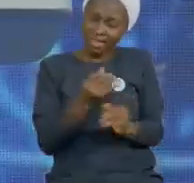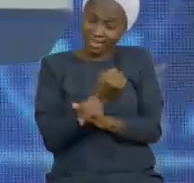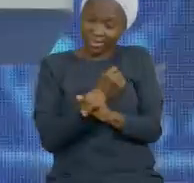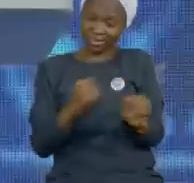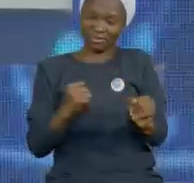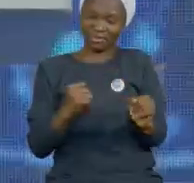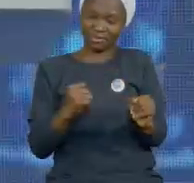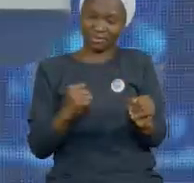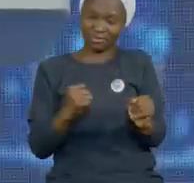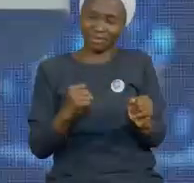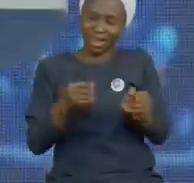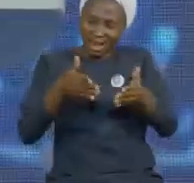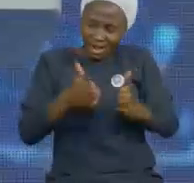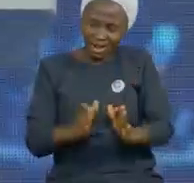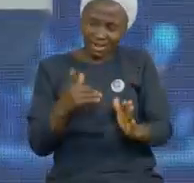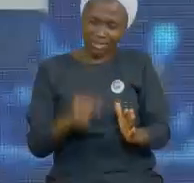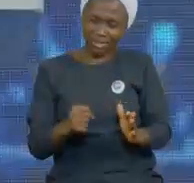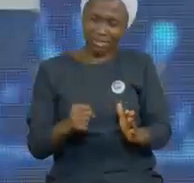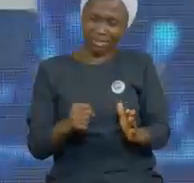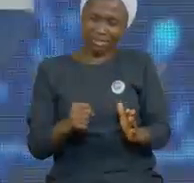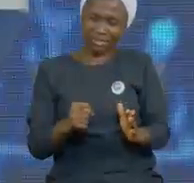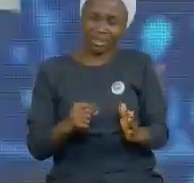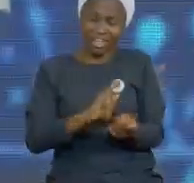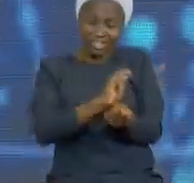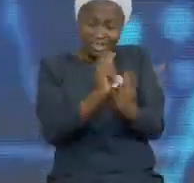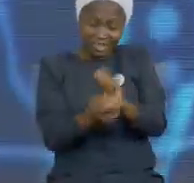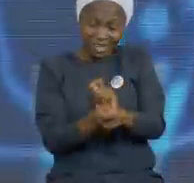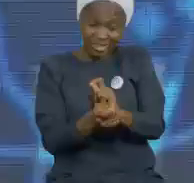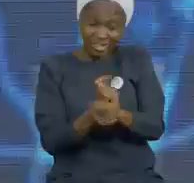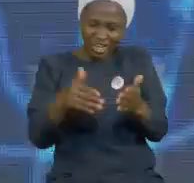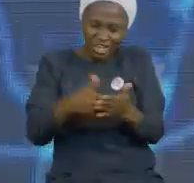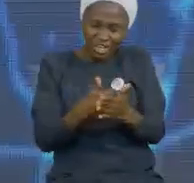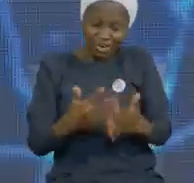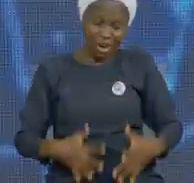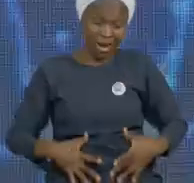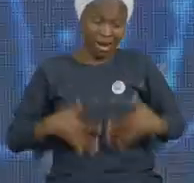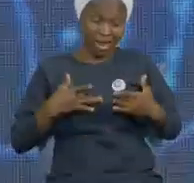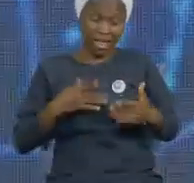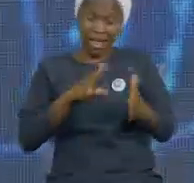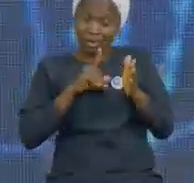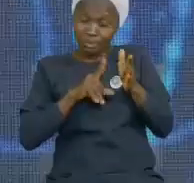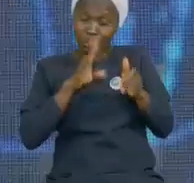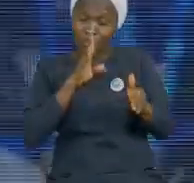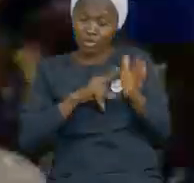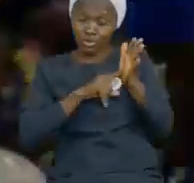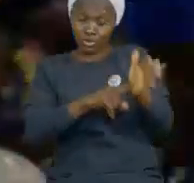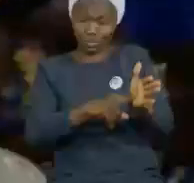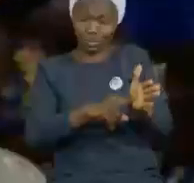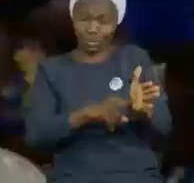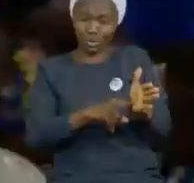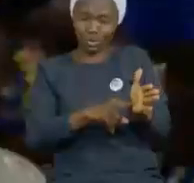And let the change and transformation be evident to them and evident to their neighbors.